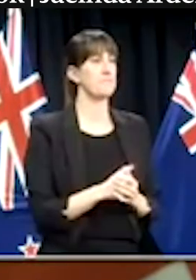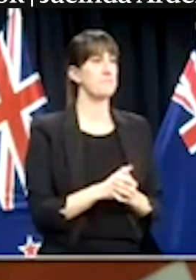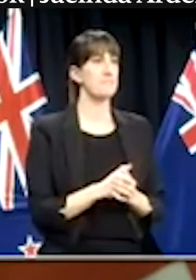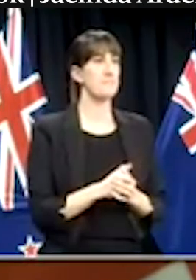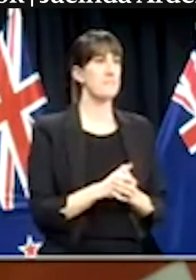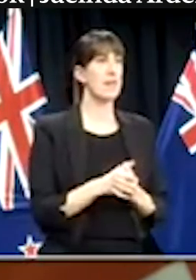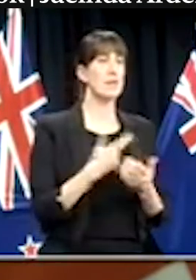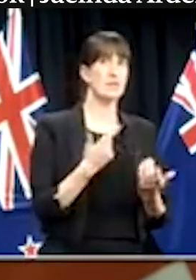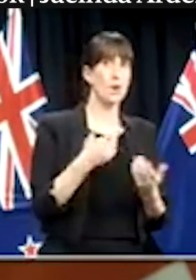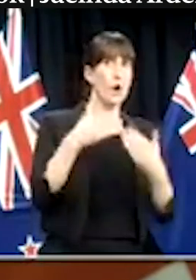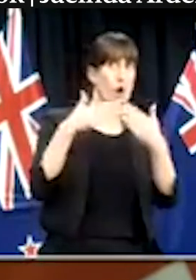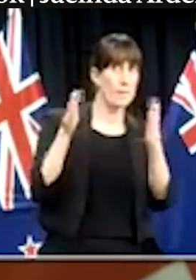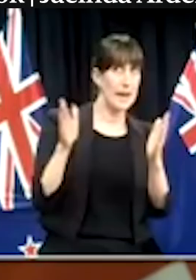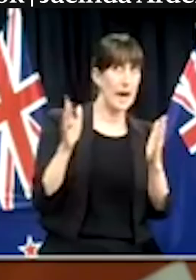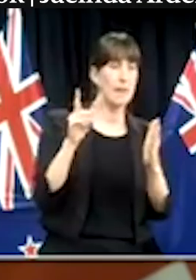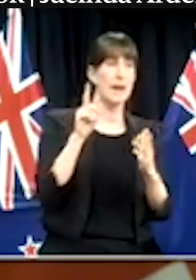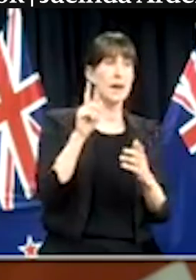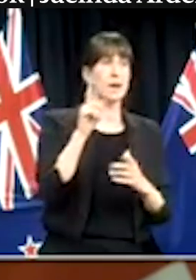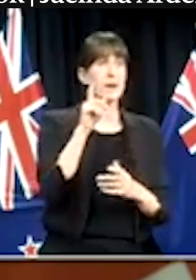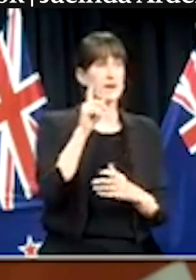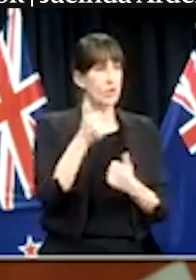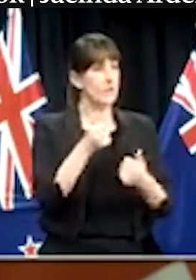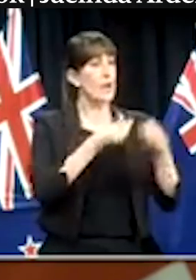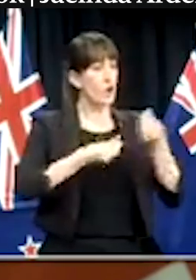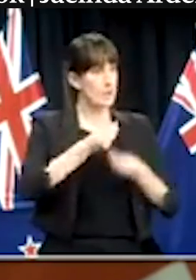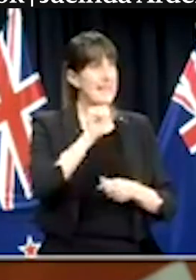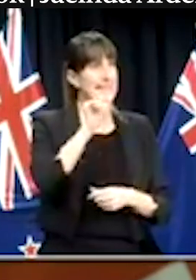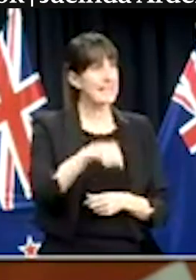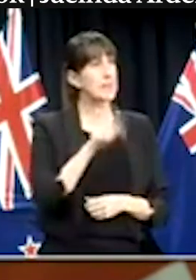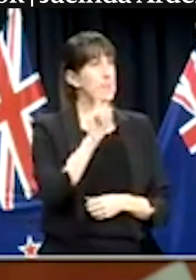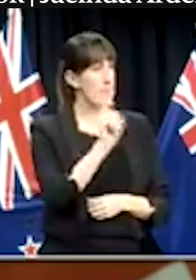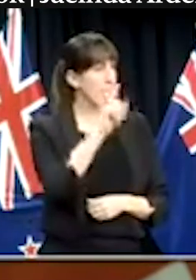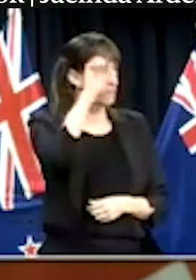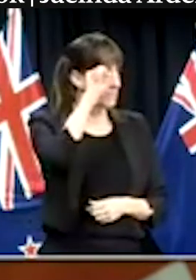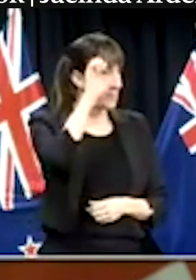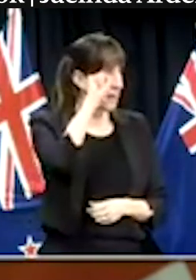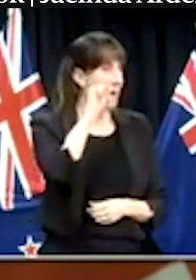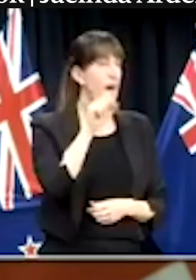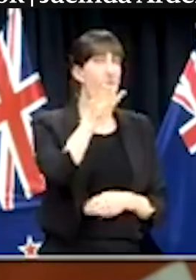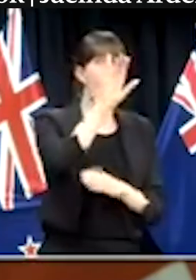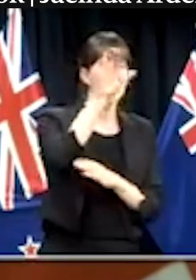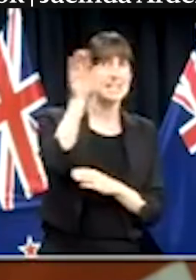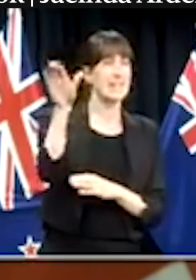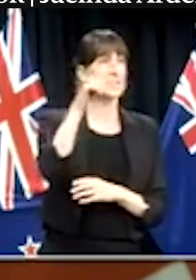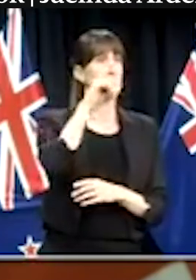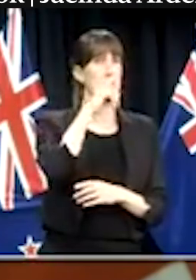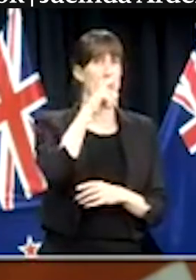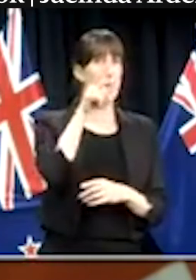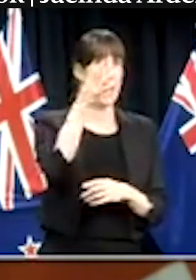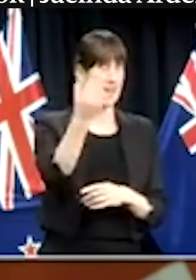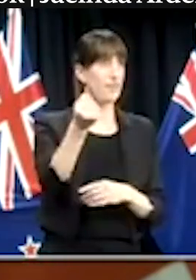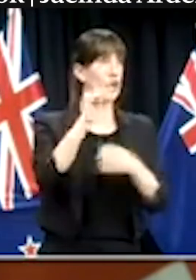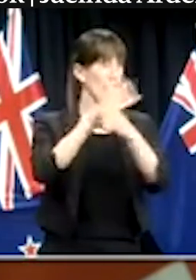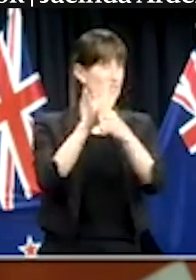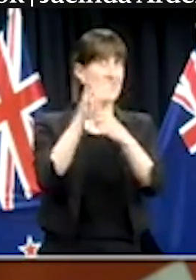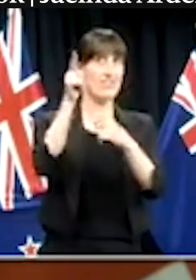I'm reminded that New Zealanders returning from trips offshore were part of the spread of the virus in New Zealand in the first place. There is a